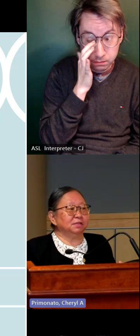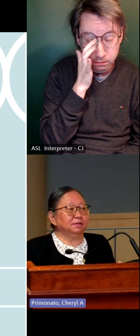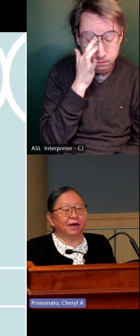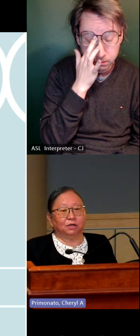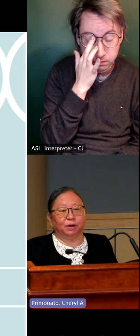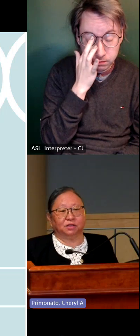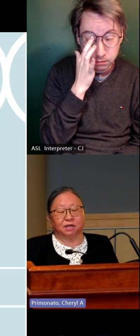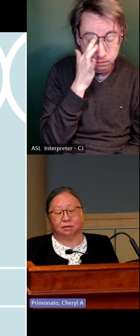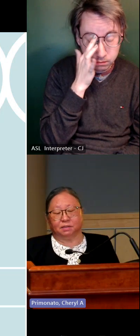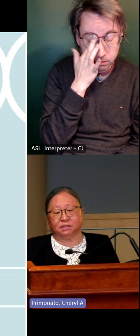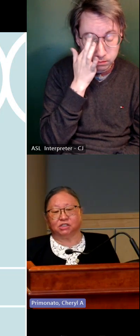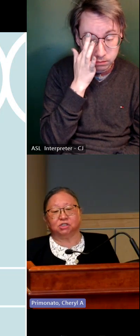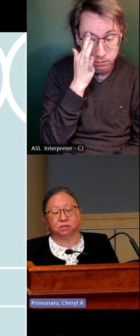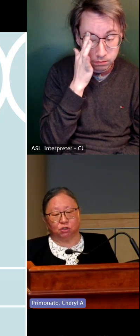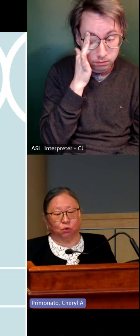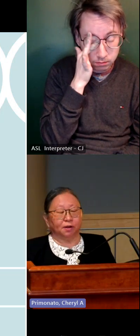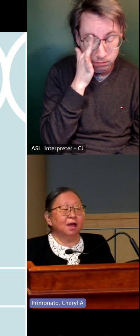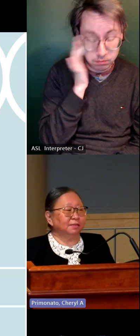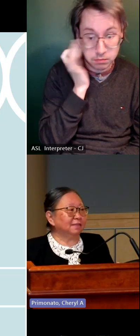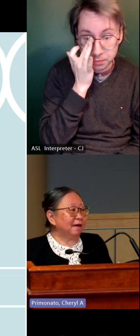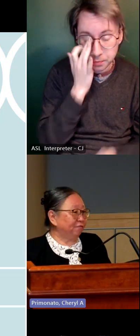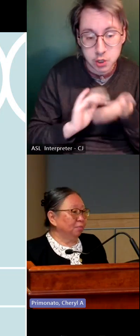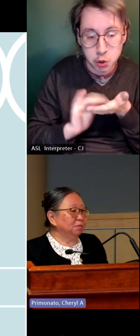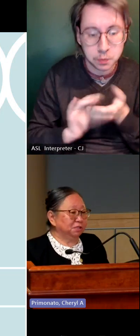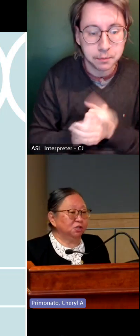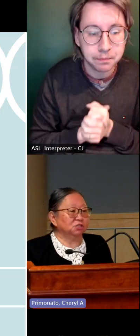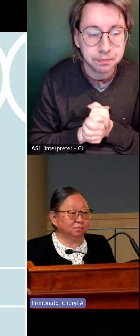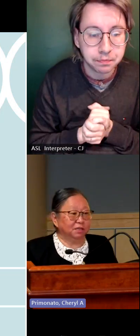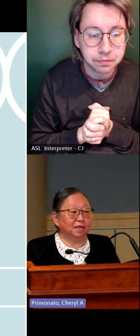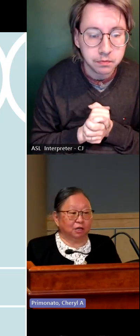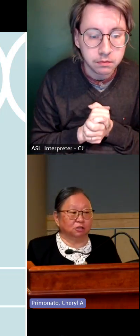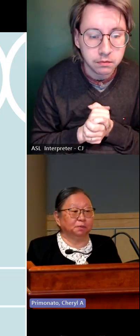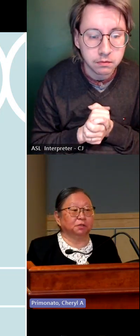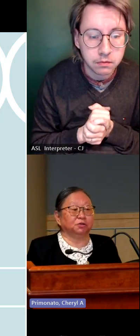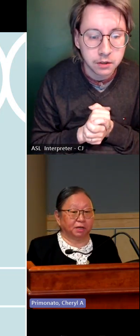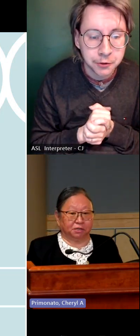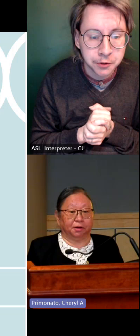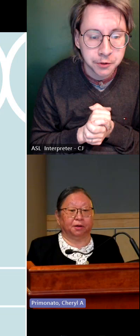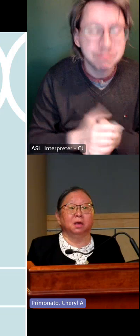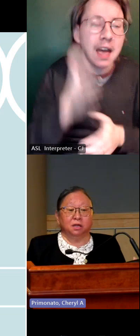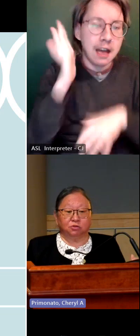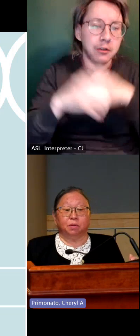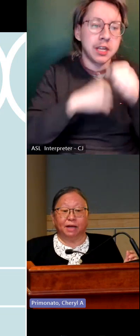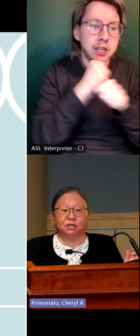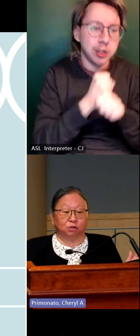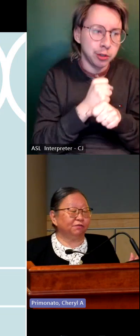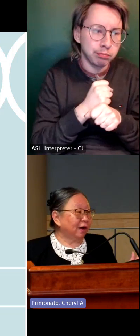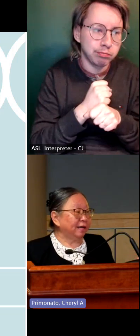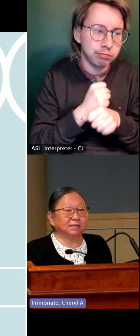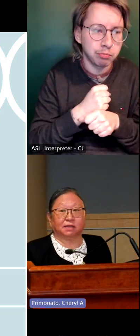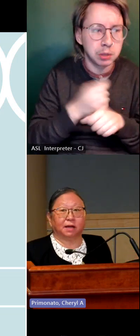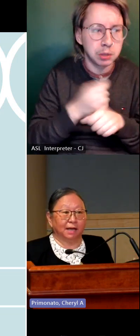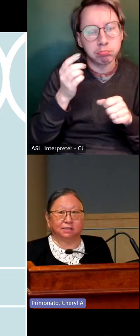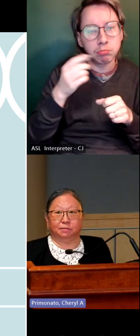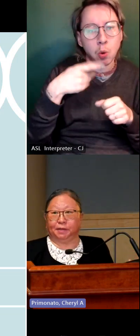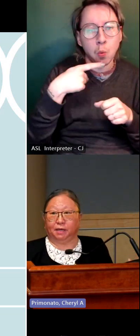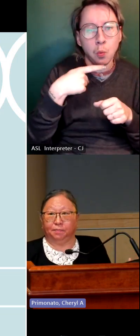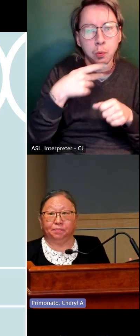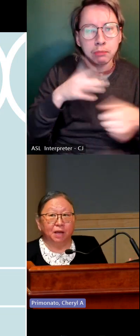we have to evaluate the documentation to ensure that that firm continues to meet the eligibility criteria to remain certified as